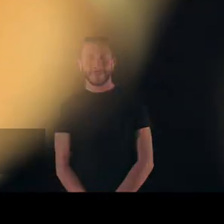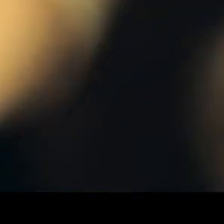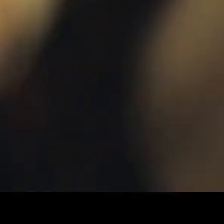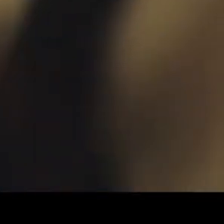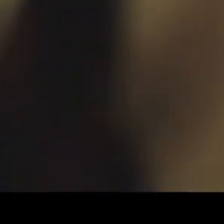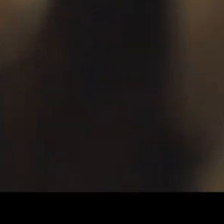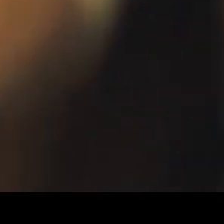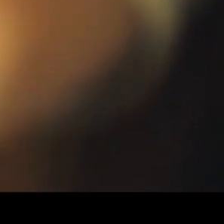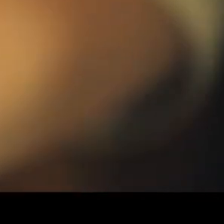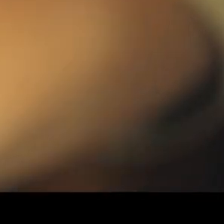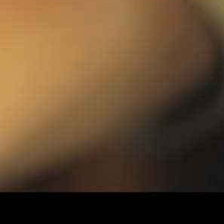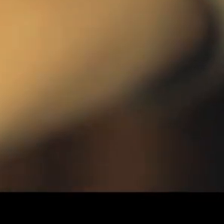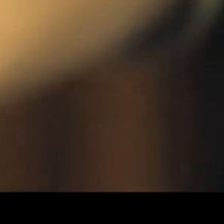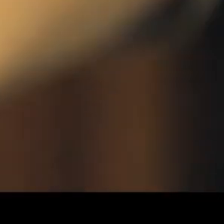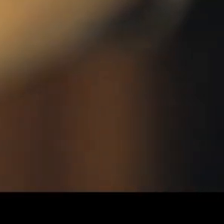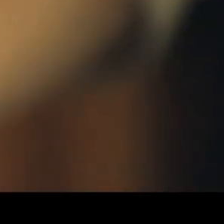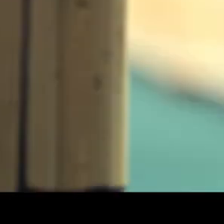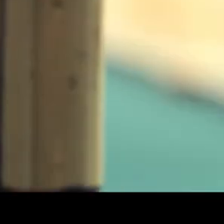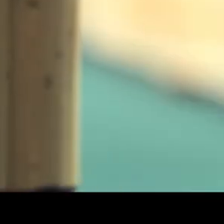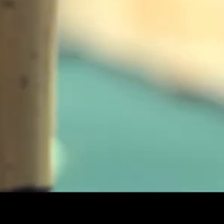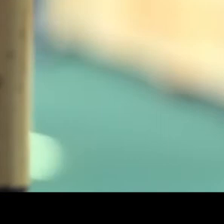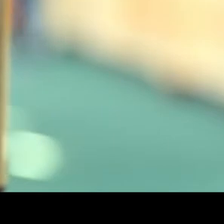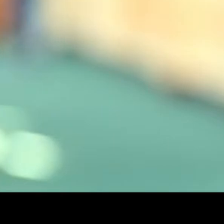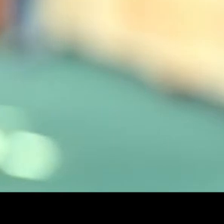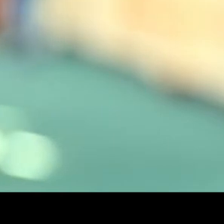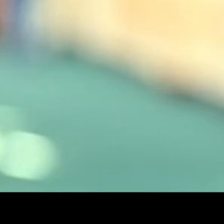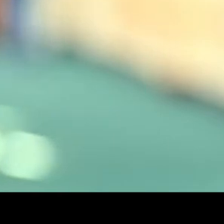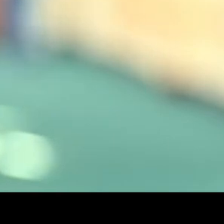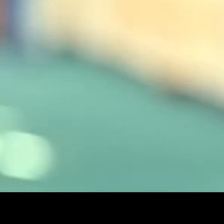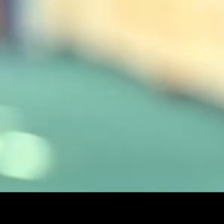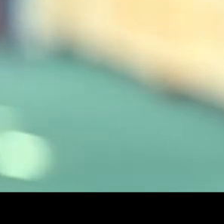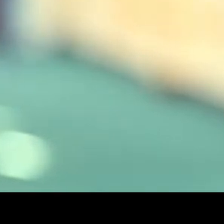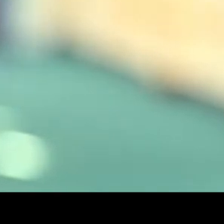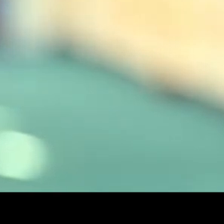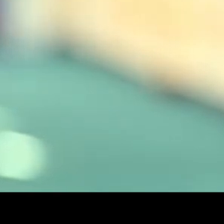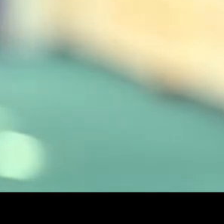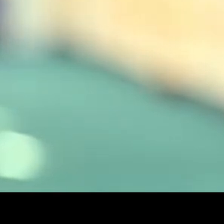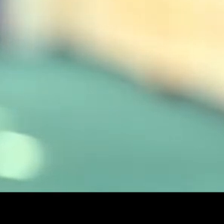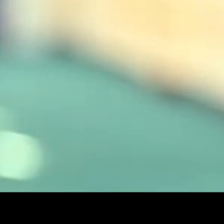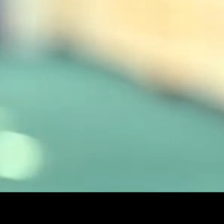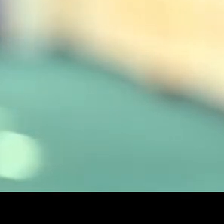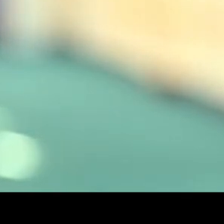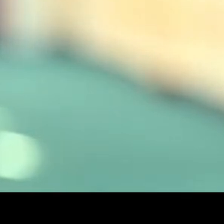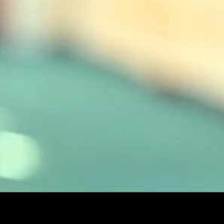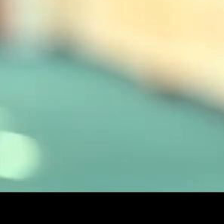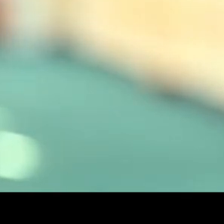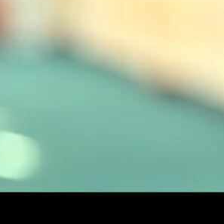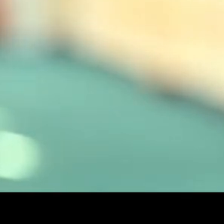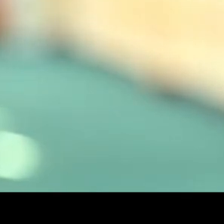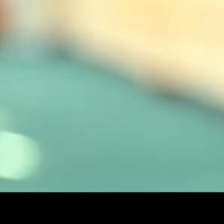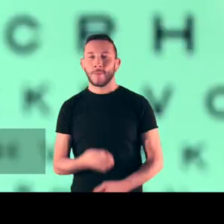everybody. A young person's hand running along a wood-panelled wall, walking on past a tiled